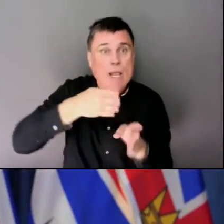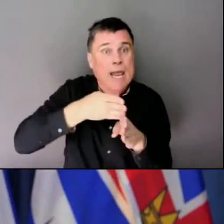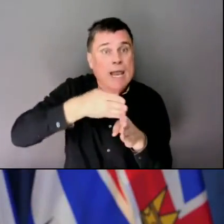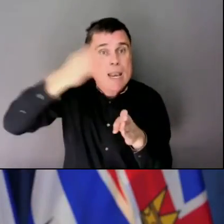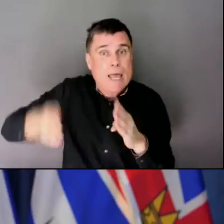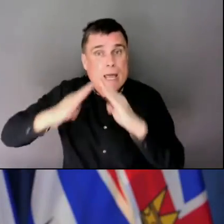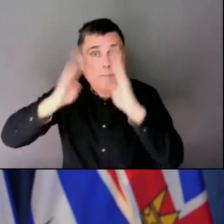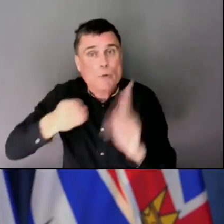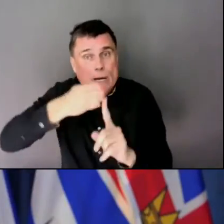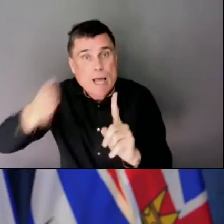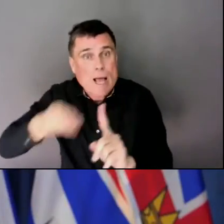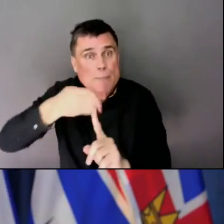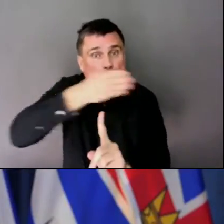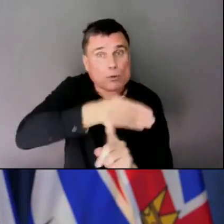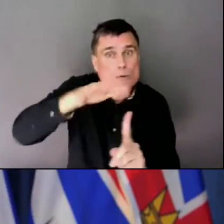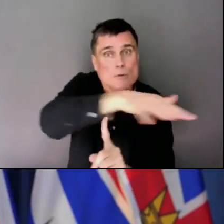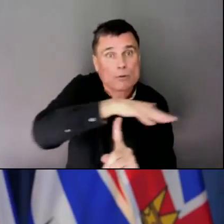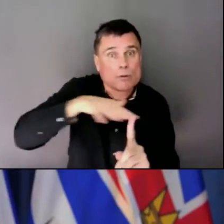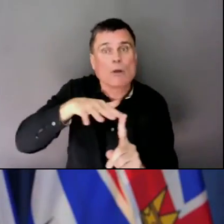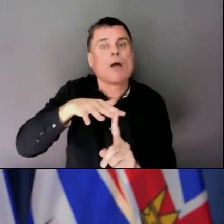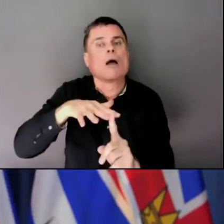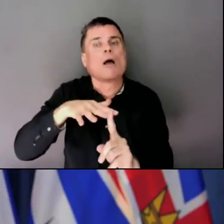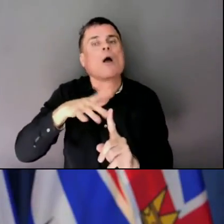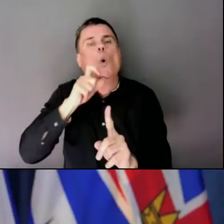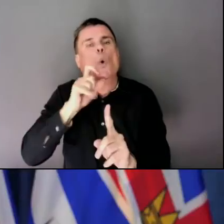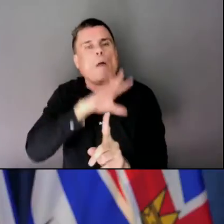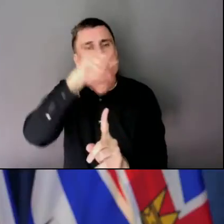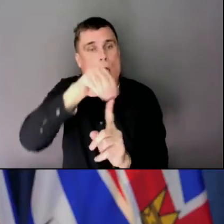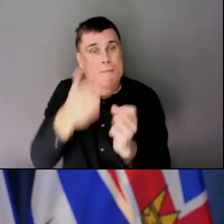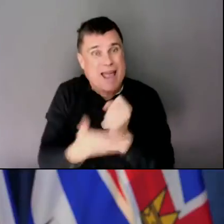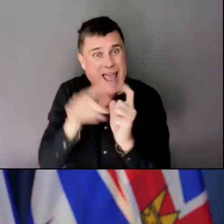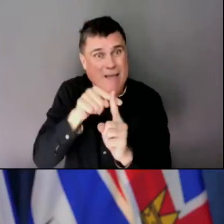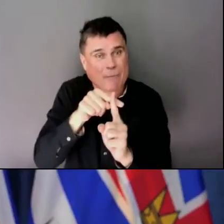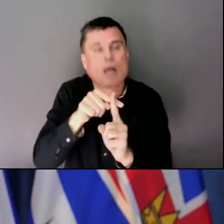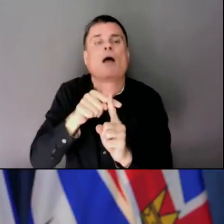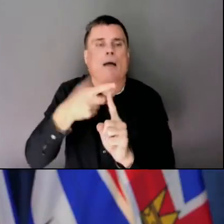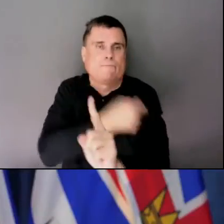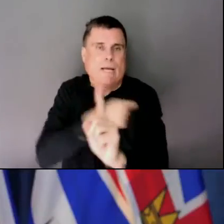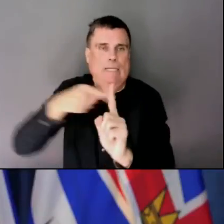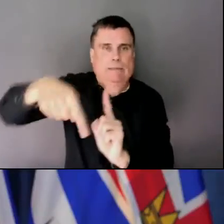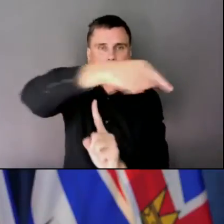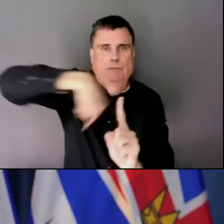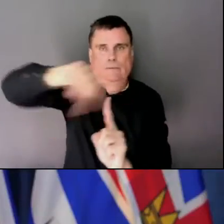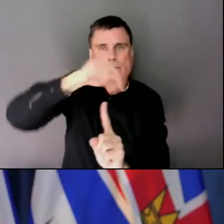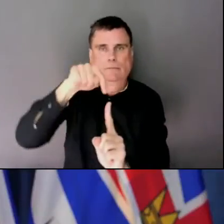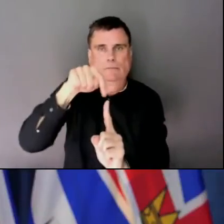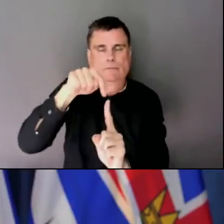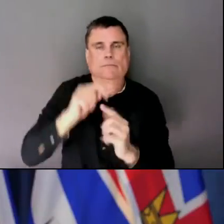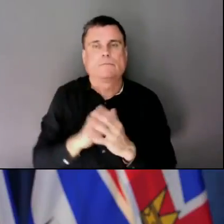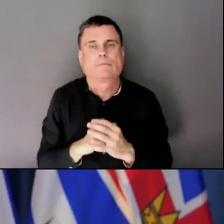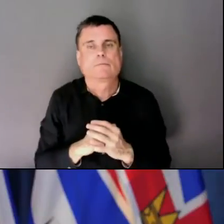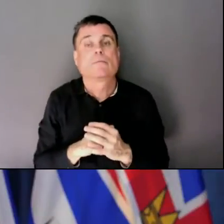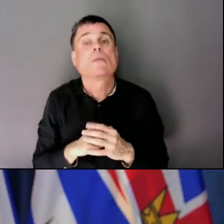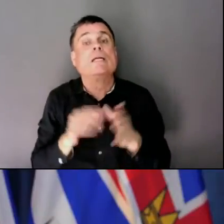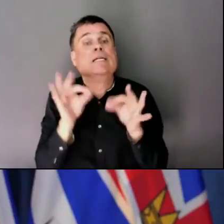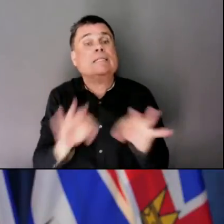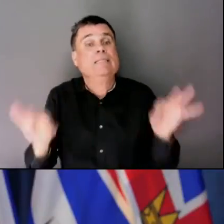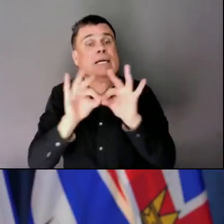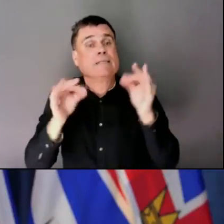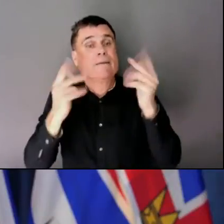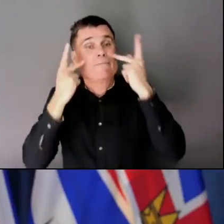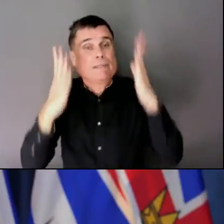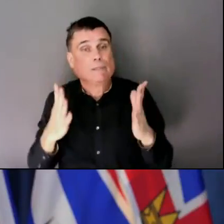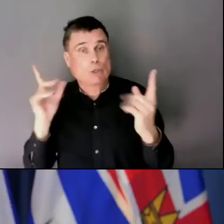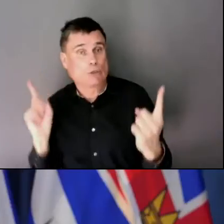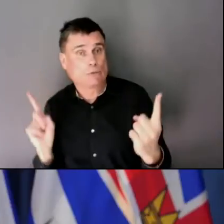safer. The rules with respect to designating as an essential visitor, and these terms are important because for everyone in long-term care, I can say